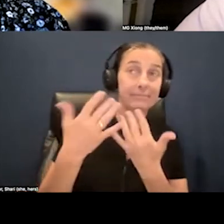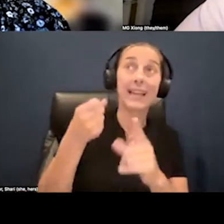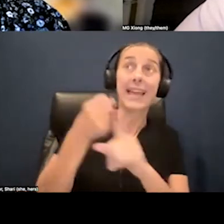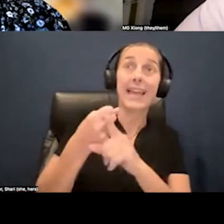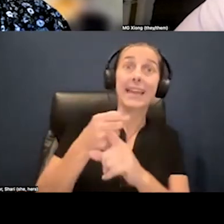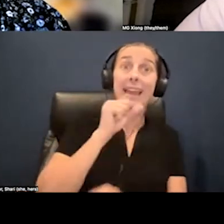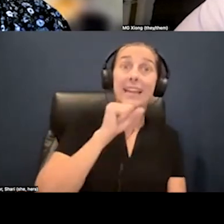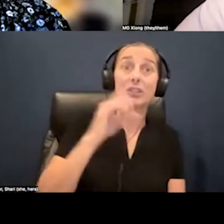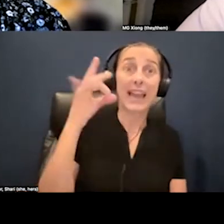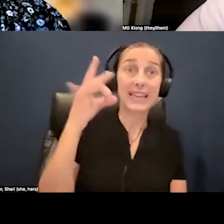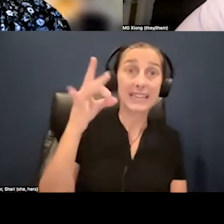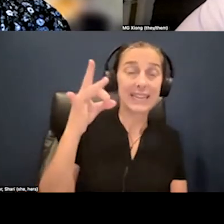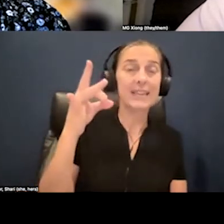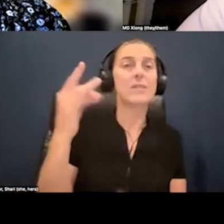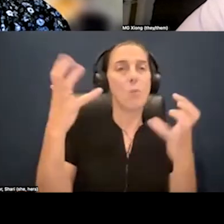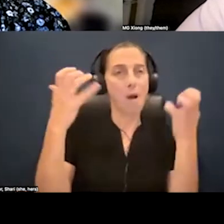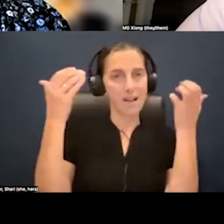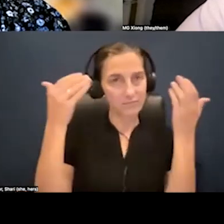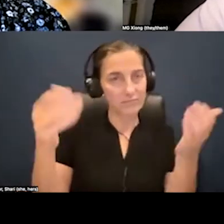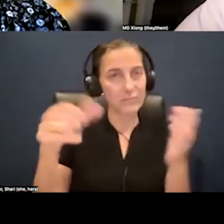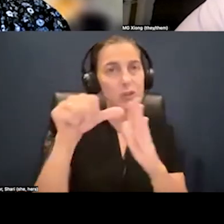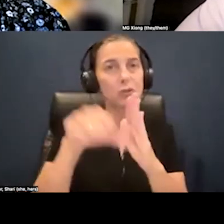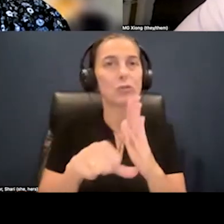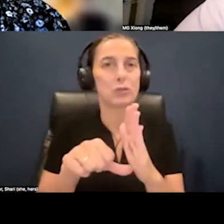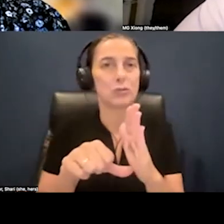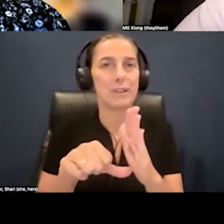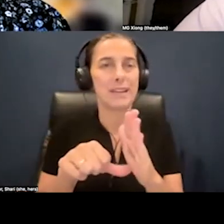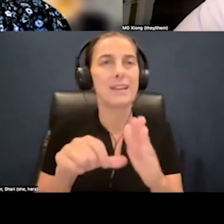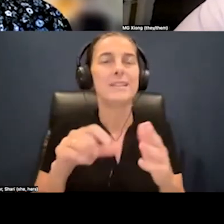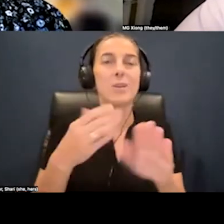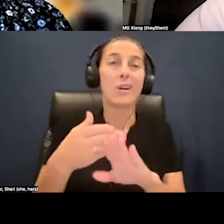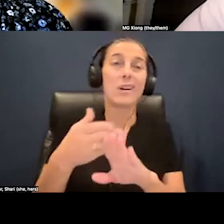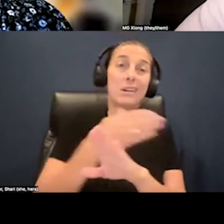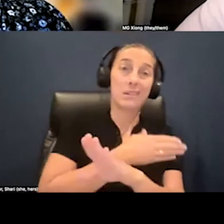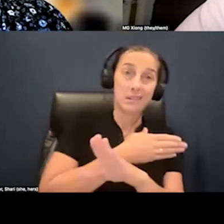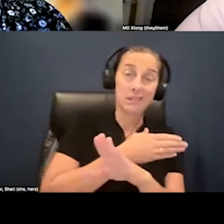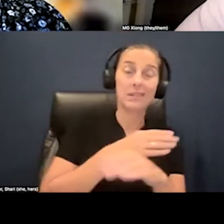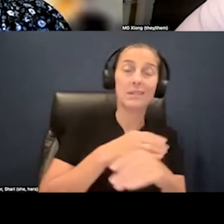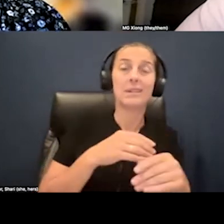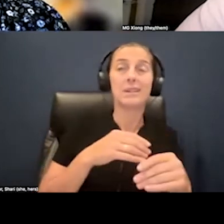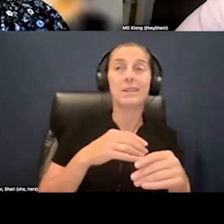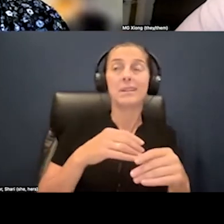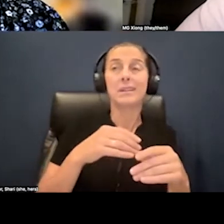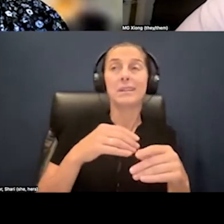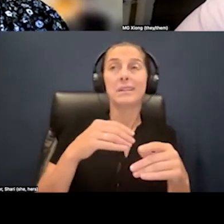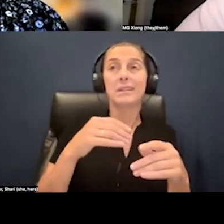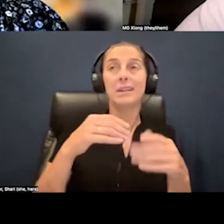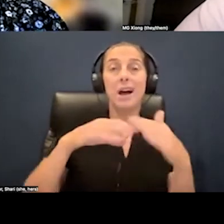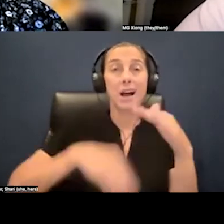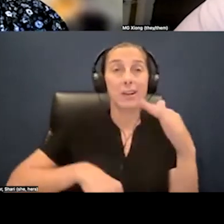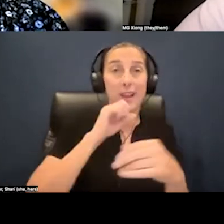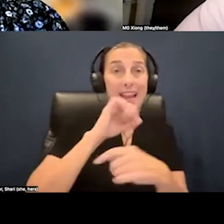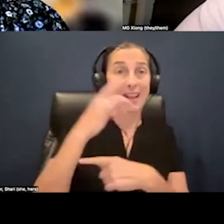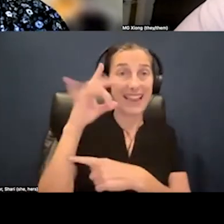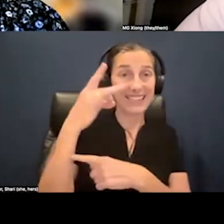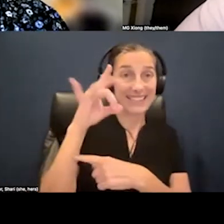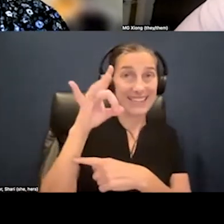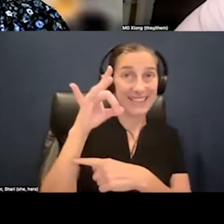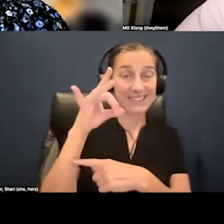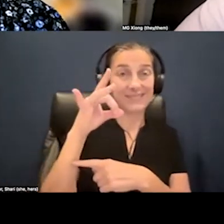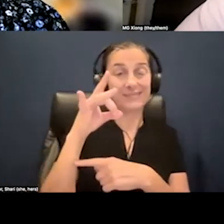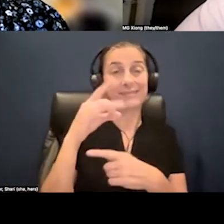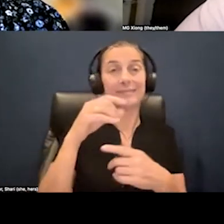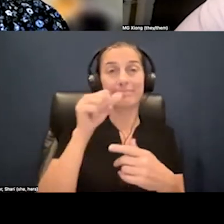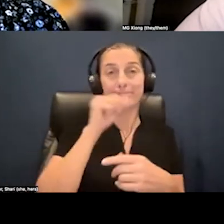am of age for some of these services that I'm able to get without parental consent. So it is usually